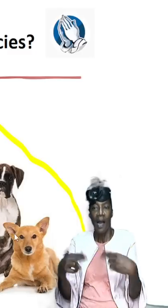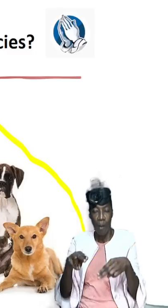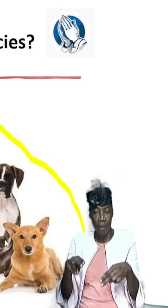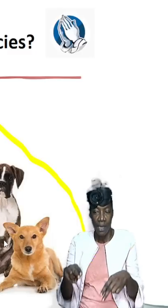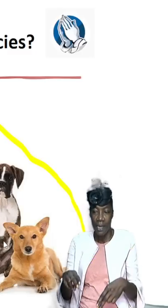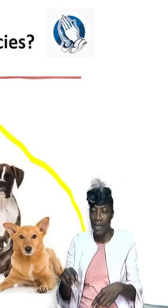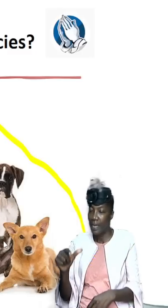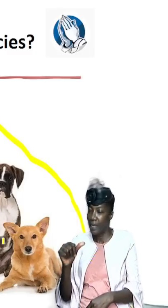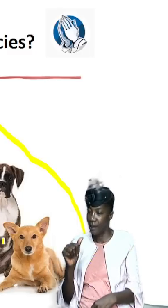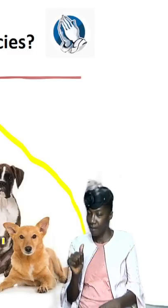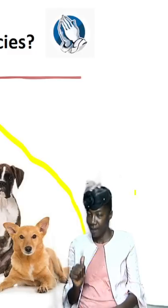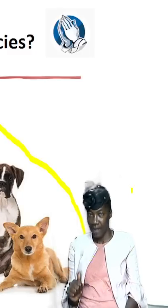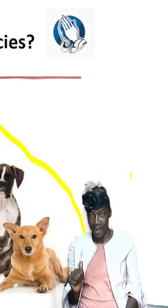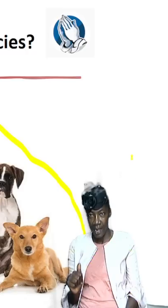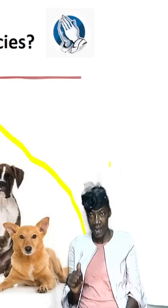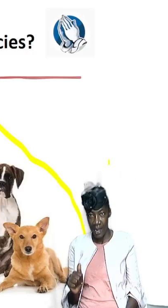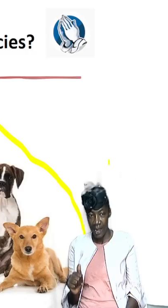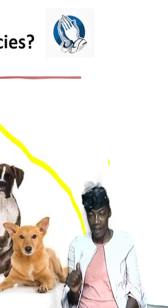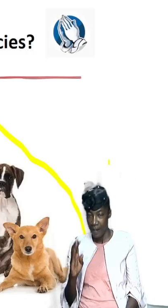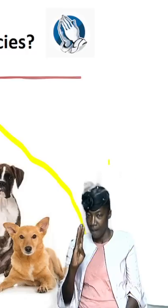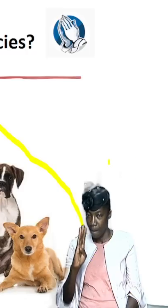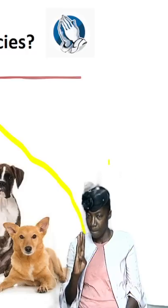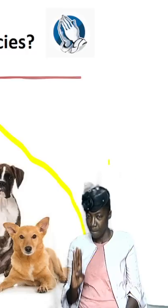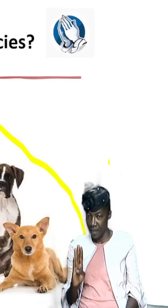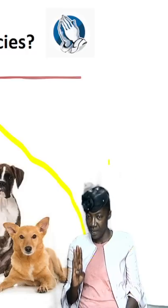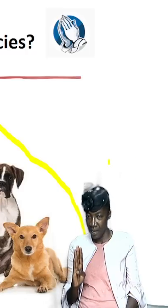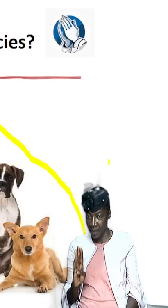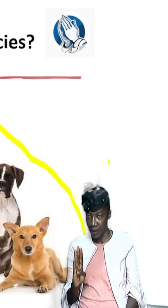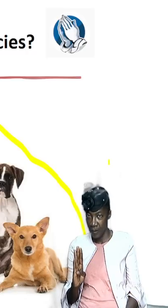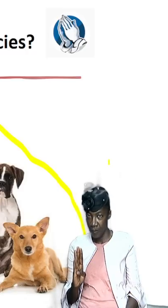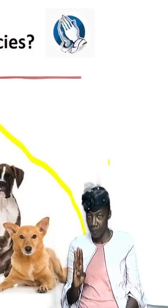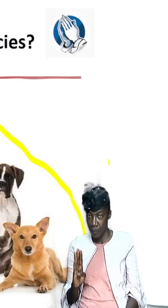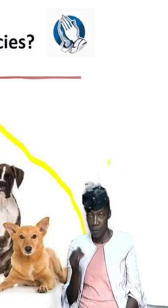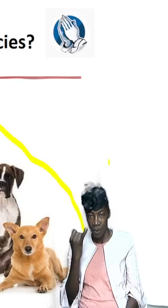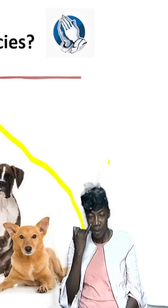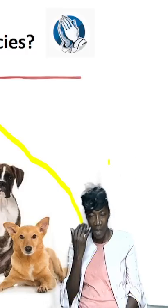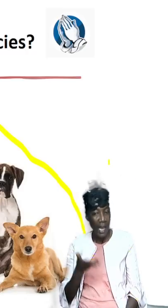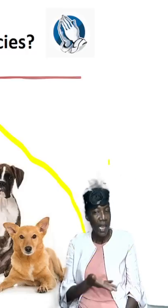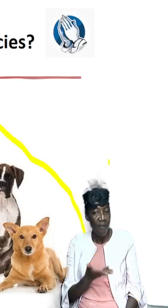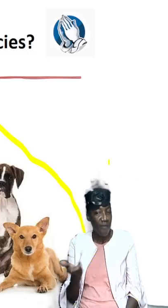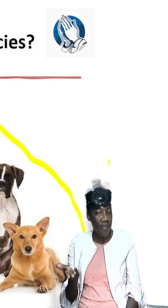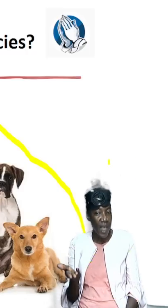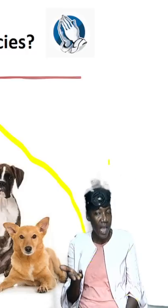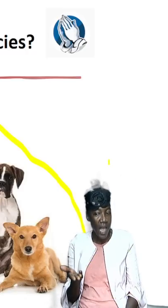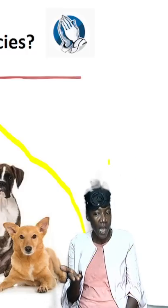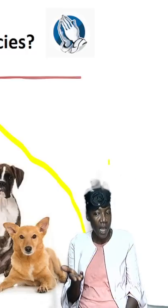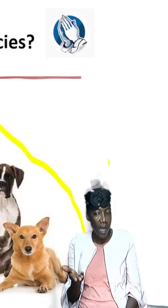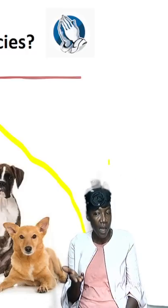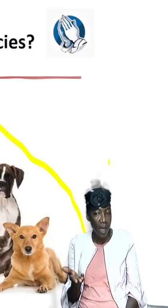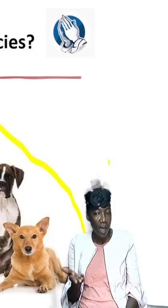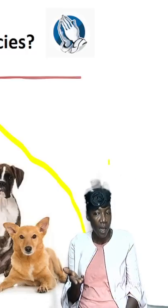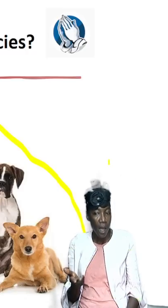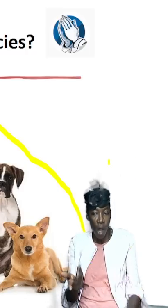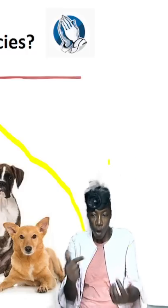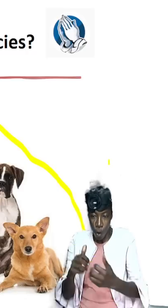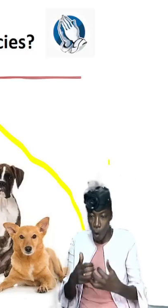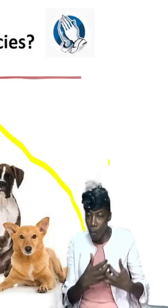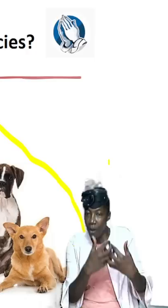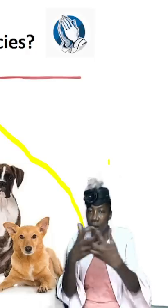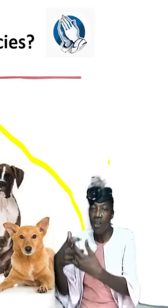A and little B. If they mate among themselves, they are going